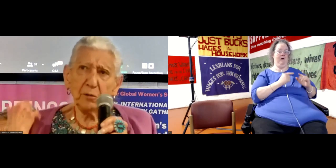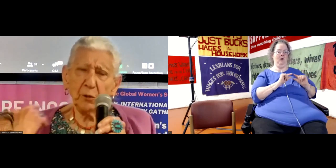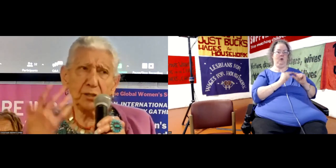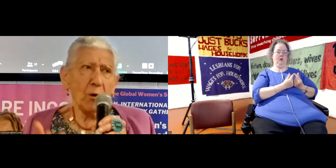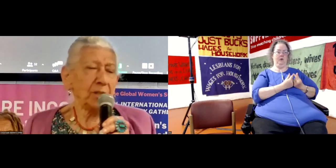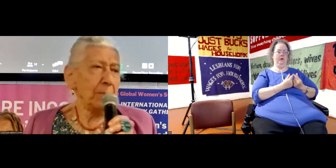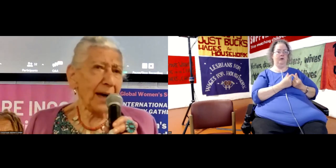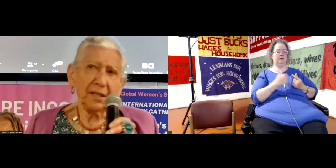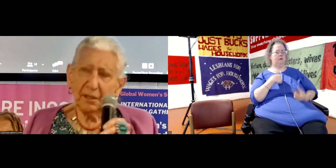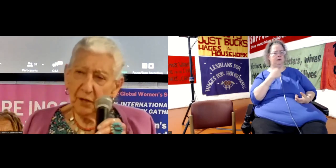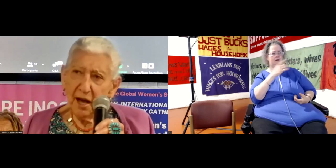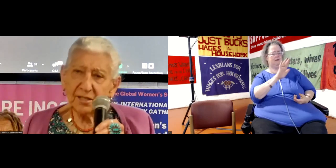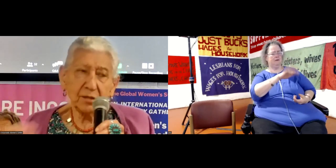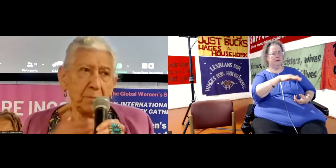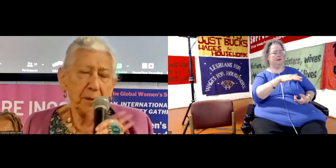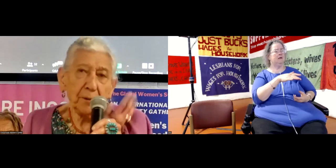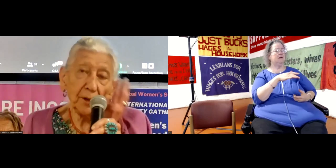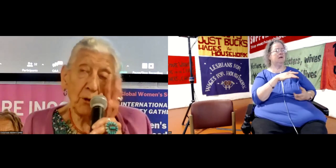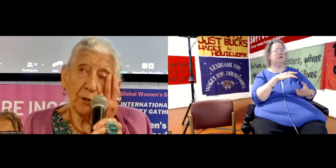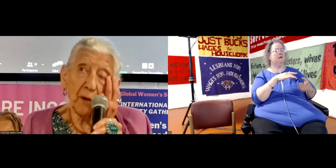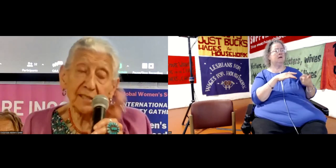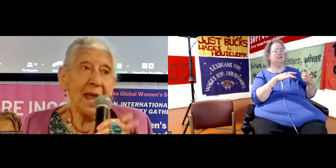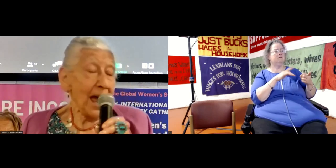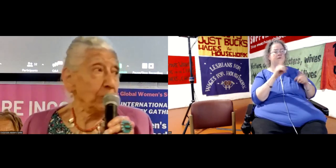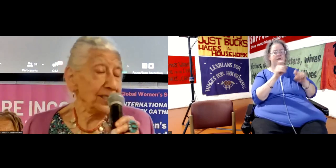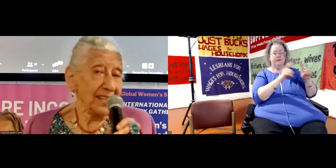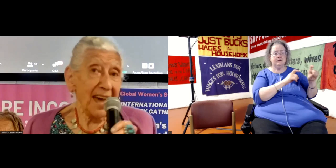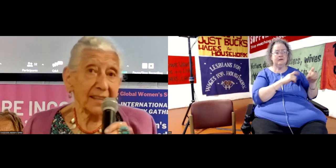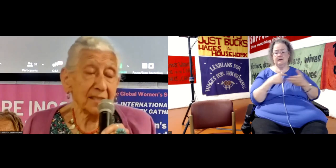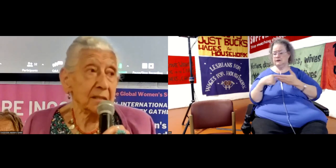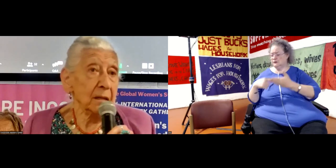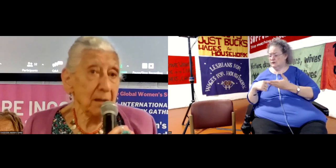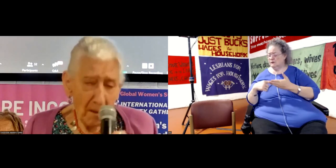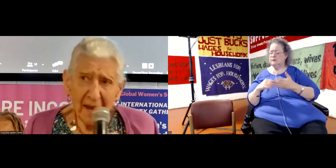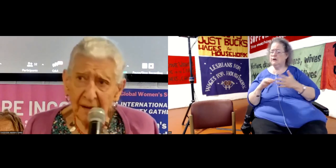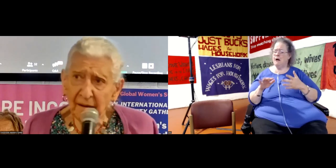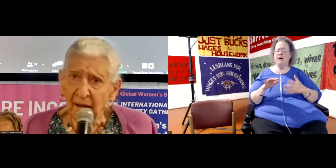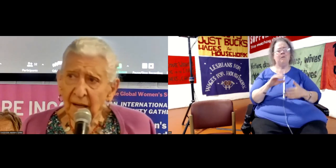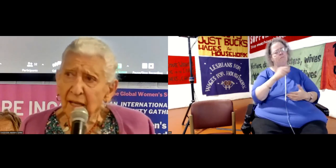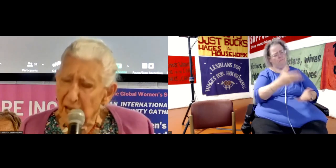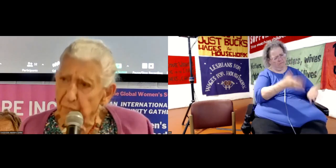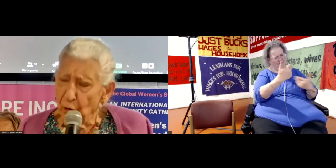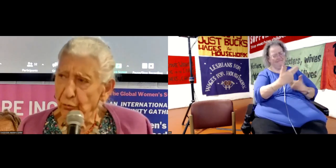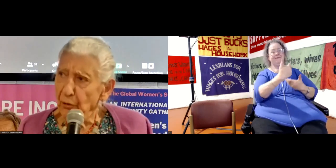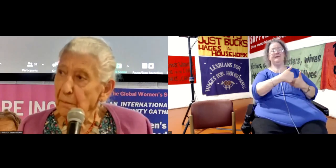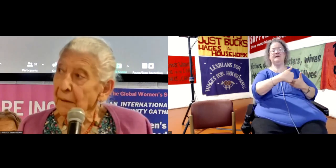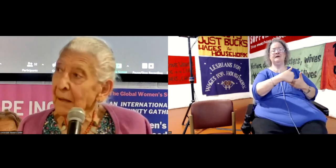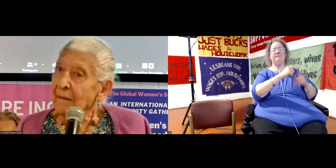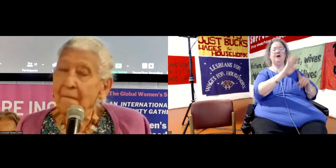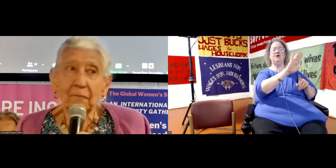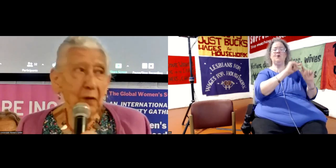Toronto, and we talked about it, and we asked the people and all the rest. And we said, yes, come in, keep your